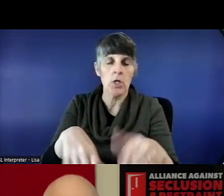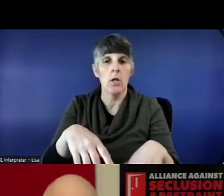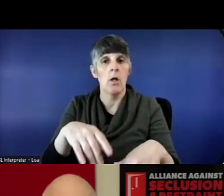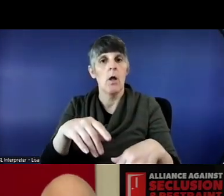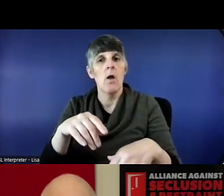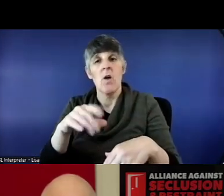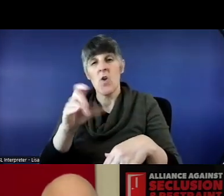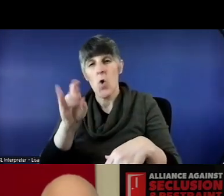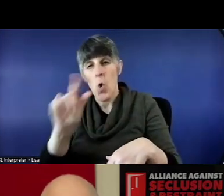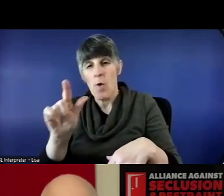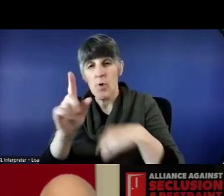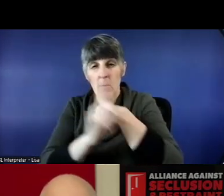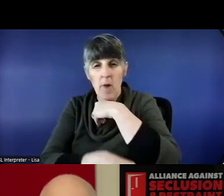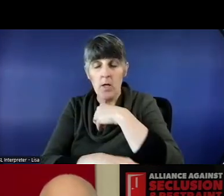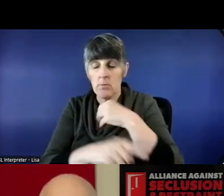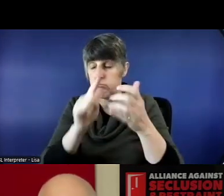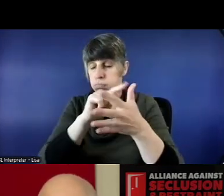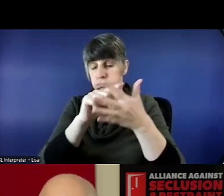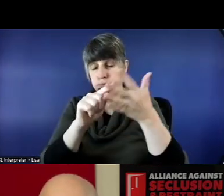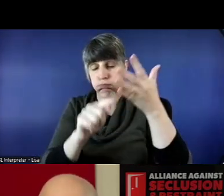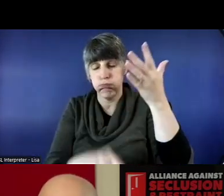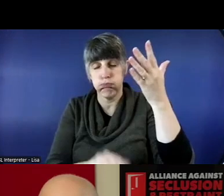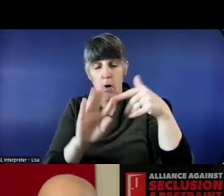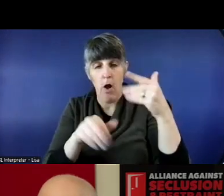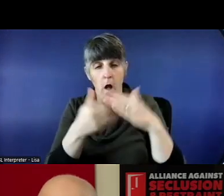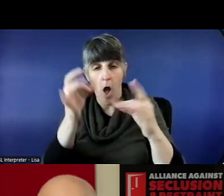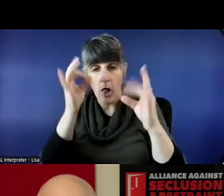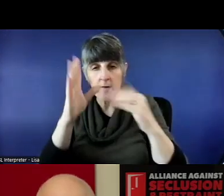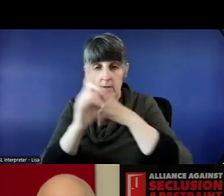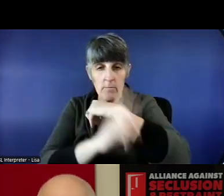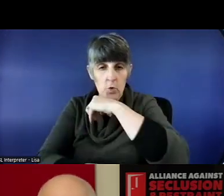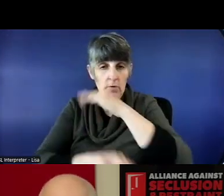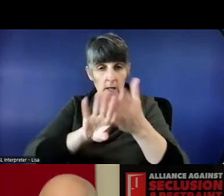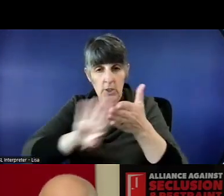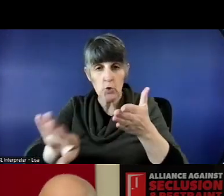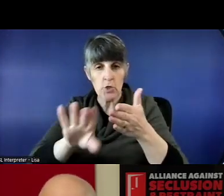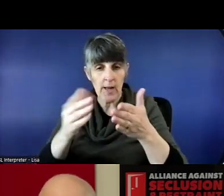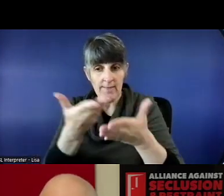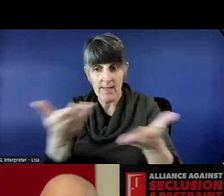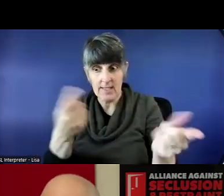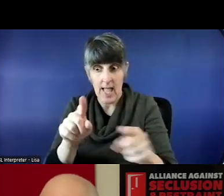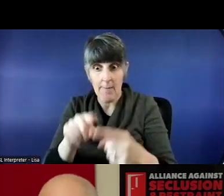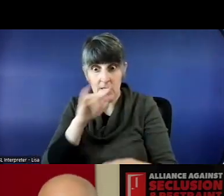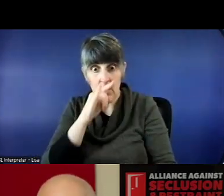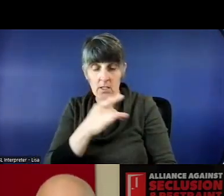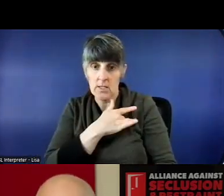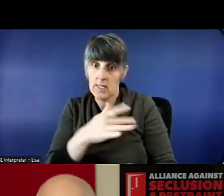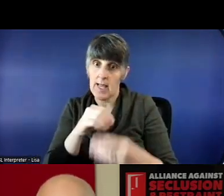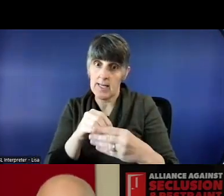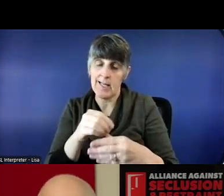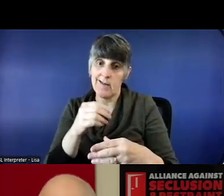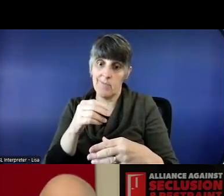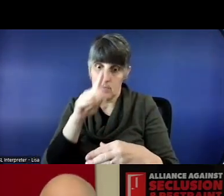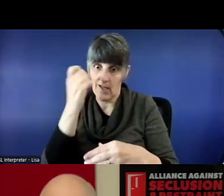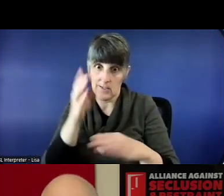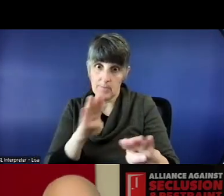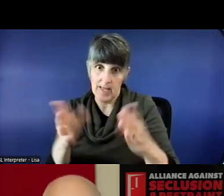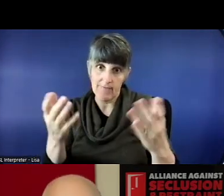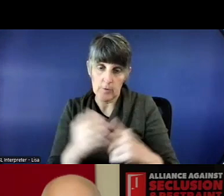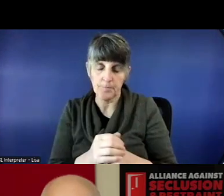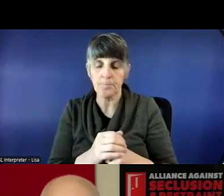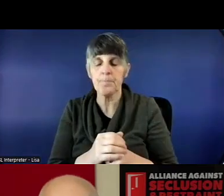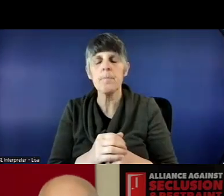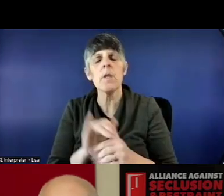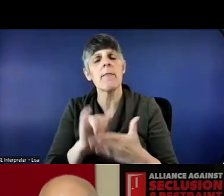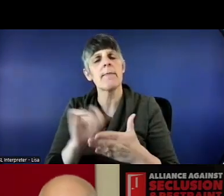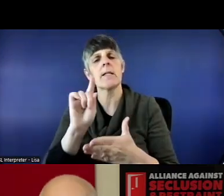punishment, very broadly, all of the punitive and exclusionary things being done to kids, very often in the name of behavior. So that is what